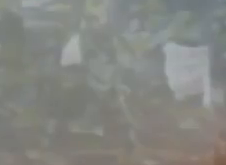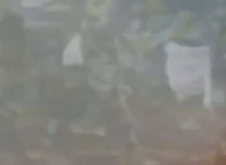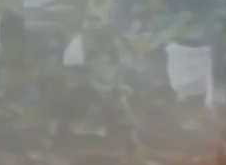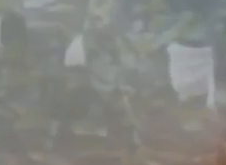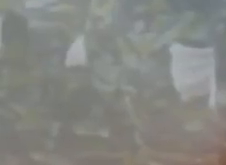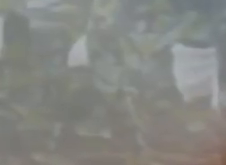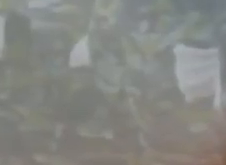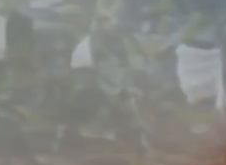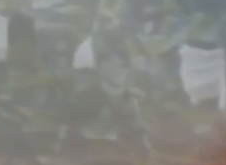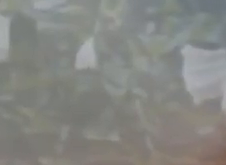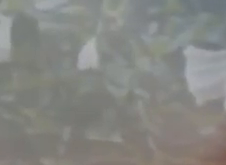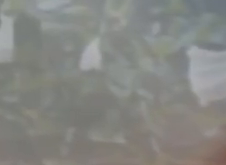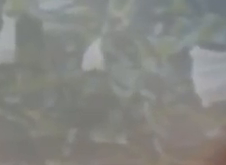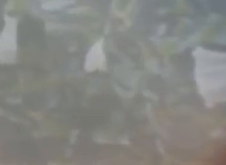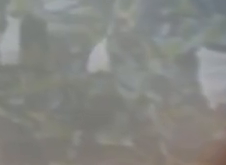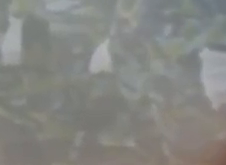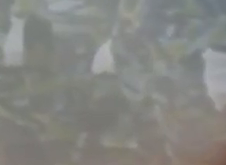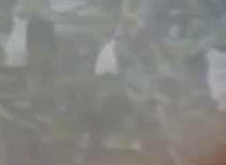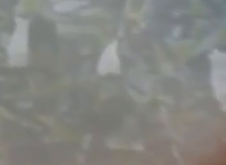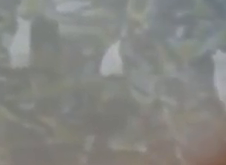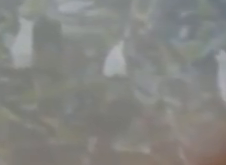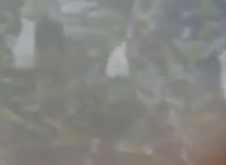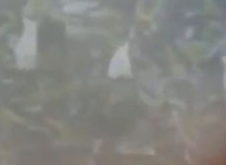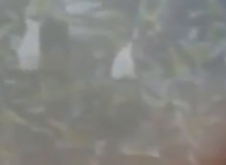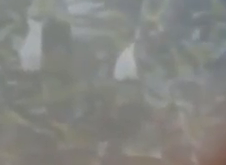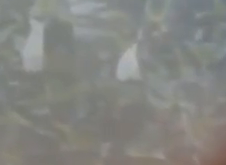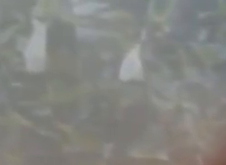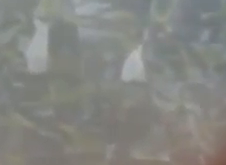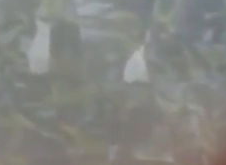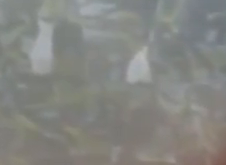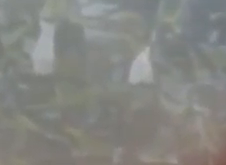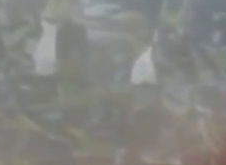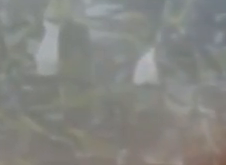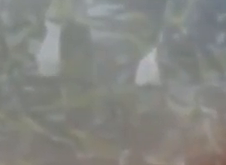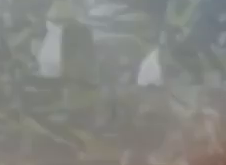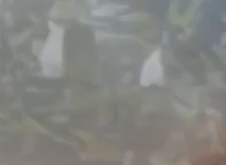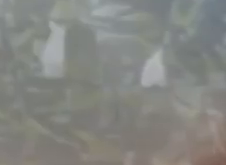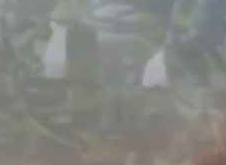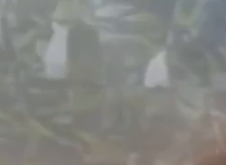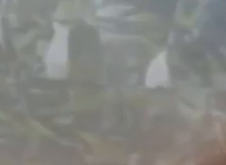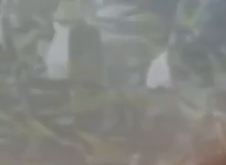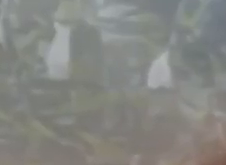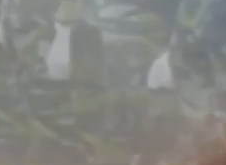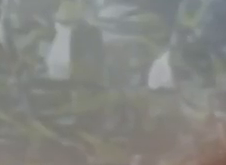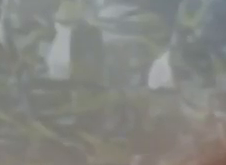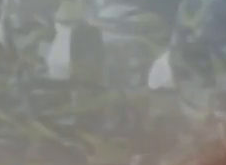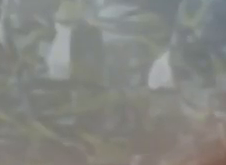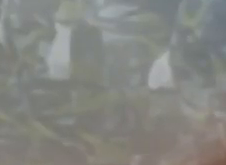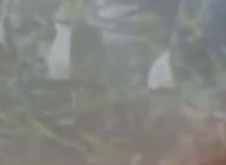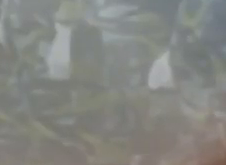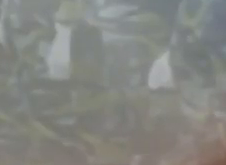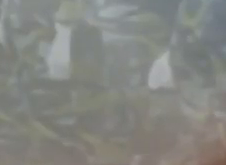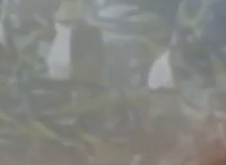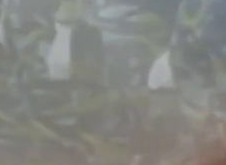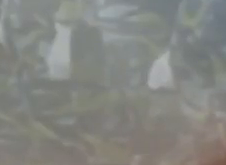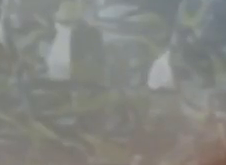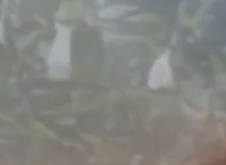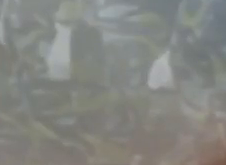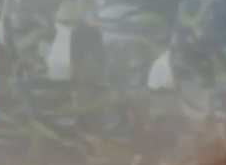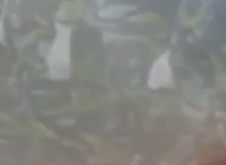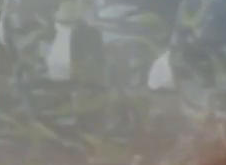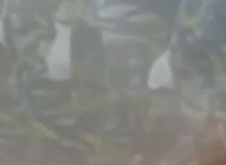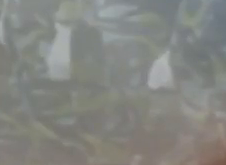appointment the Vice Chief of Defense Forces, takes over the reins of Kenya's military from his predecessor, General Samson Mwadhebe, who